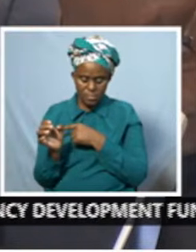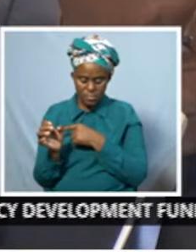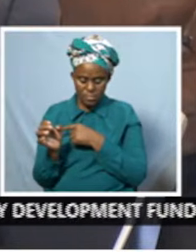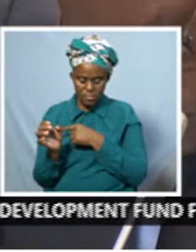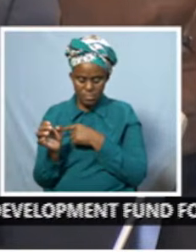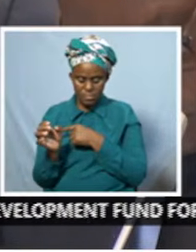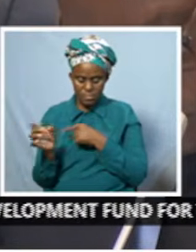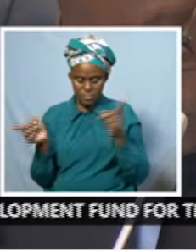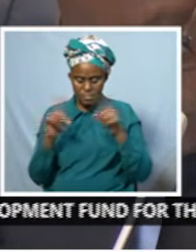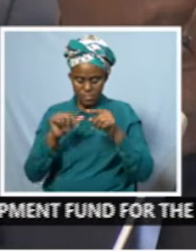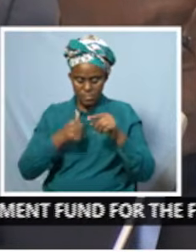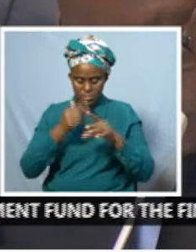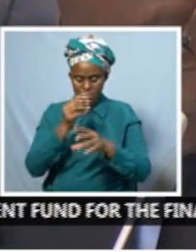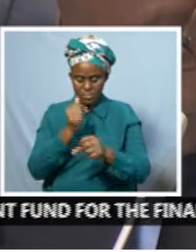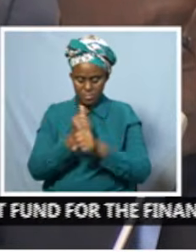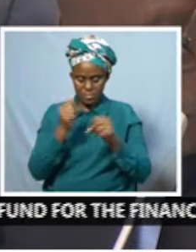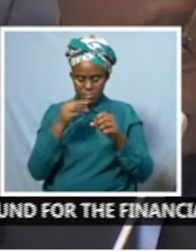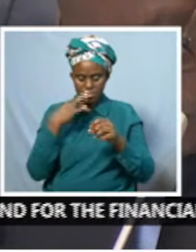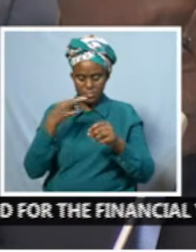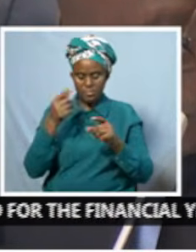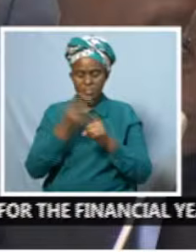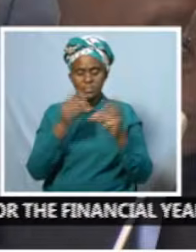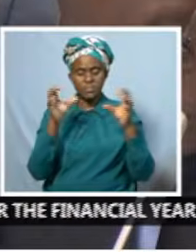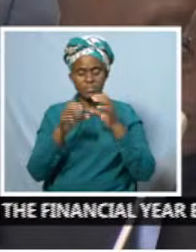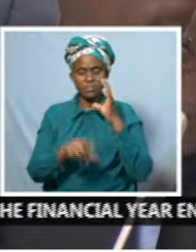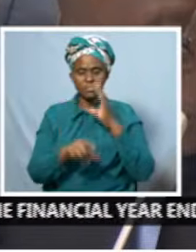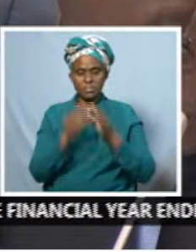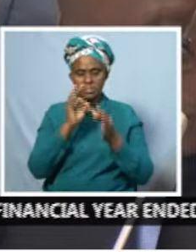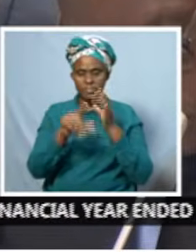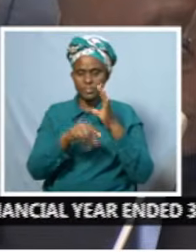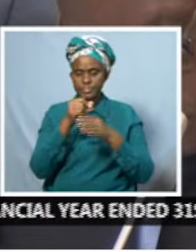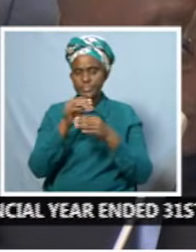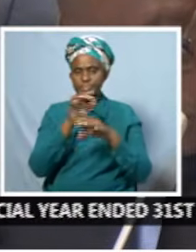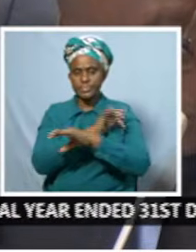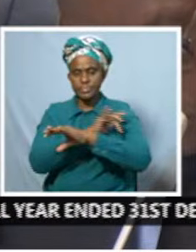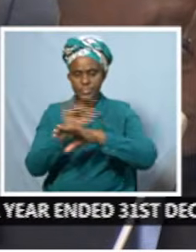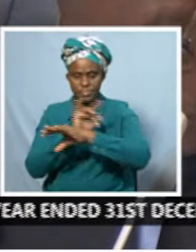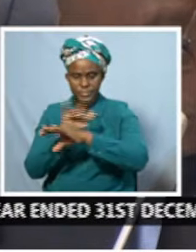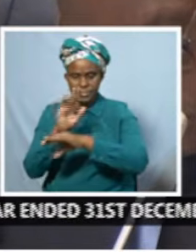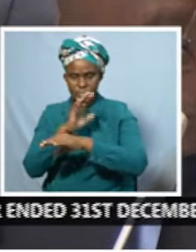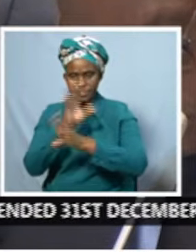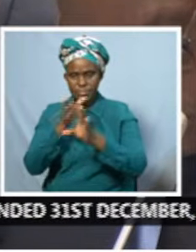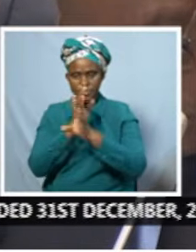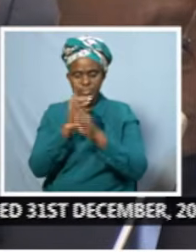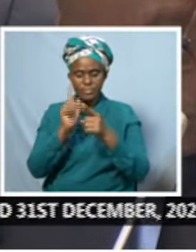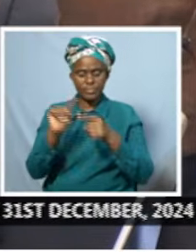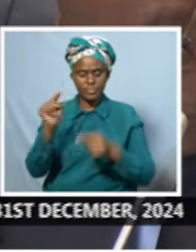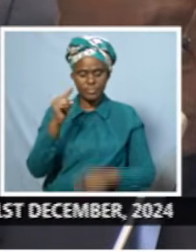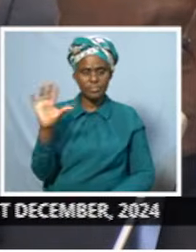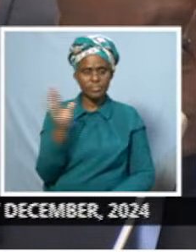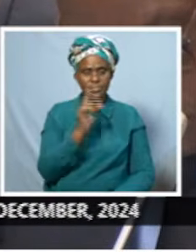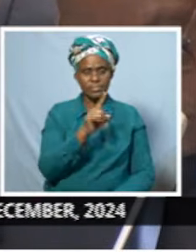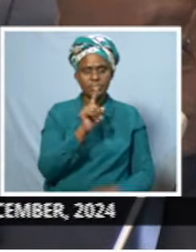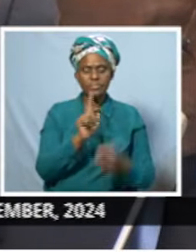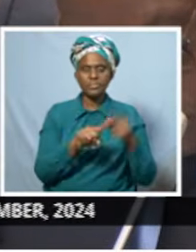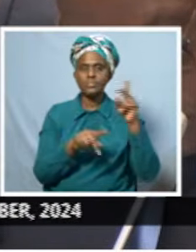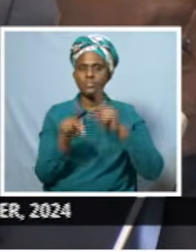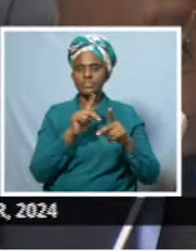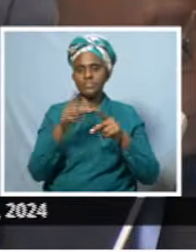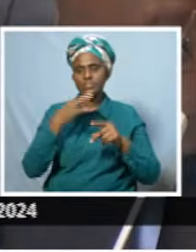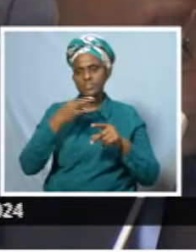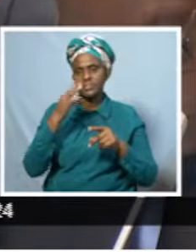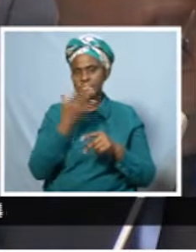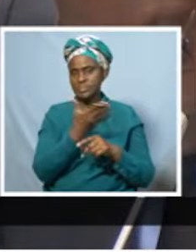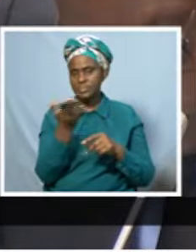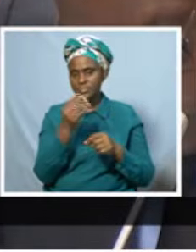receive applications from the community, if we find that there are gaps, we refer them first back to the clients, the